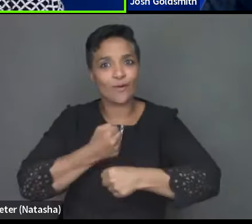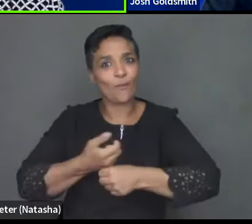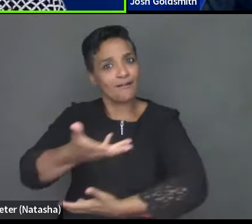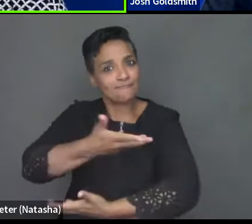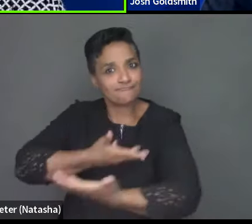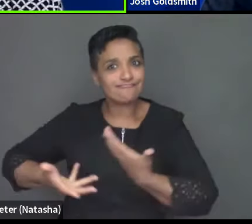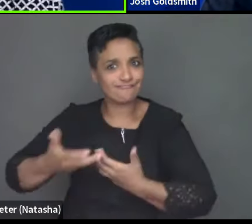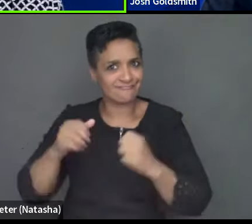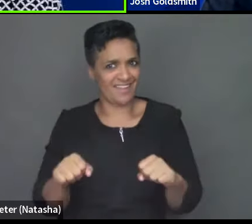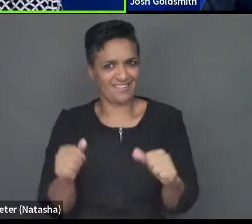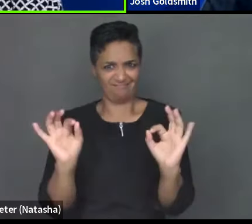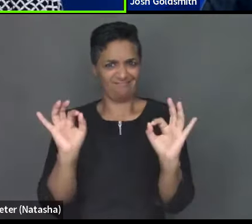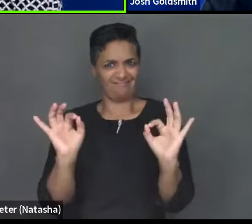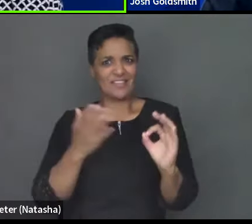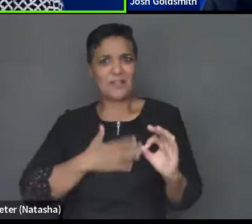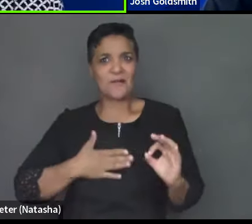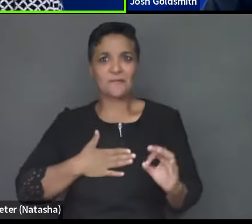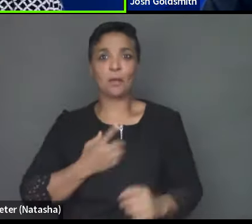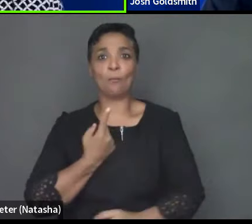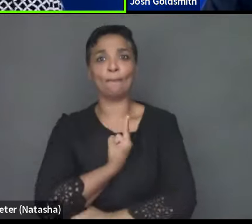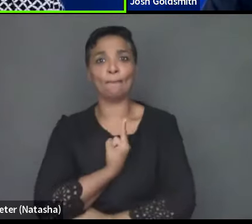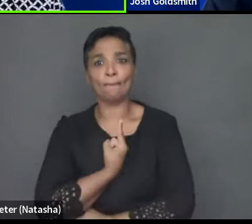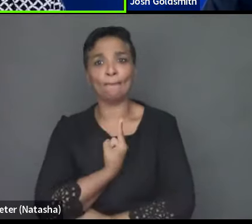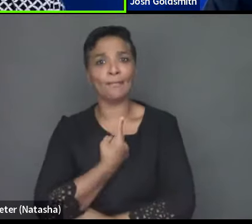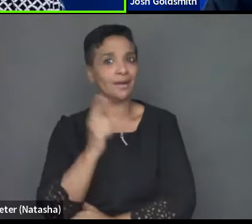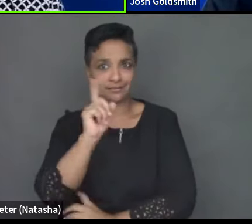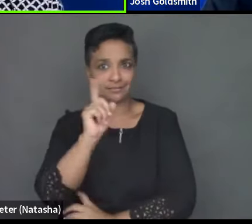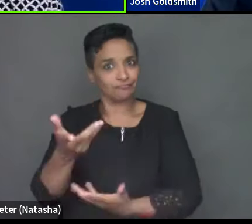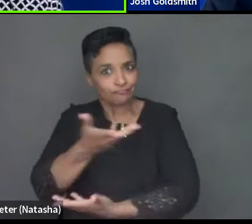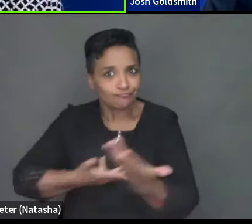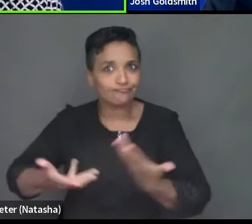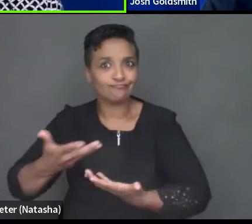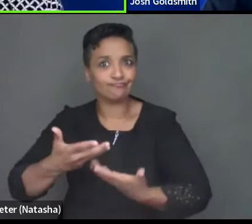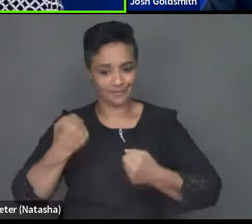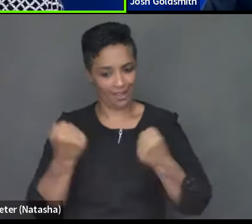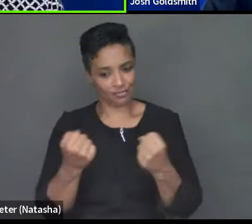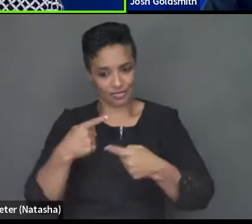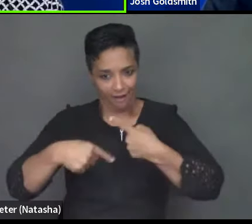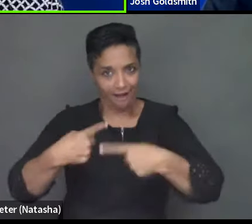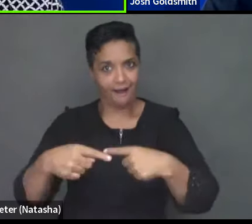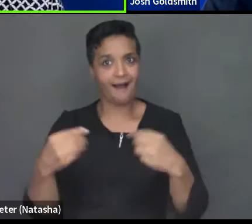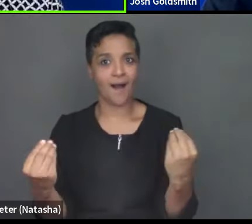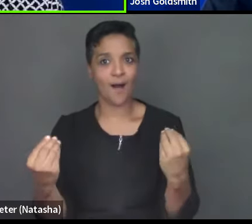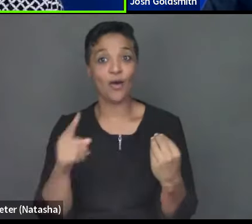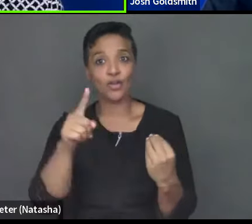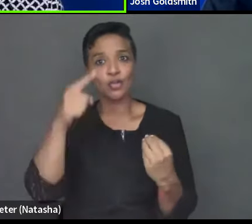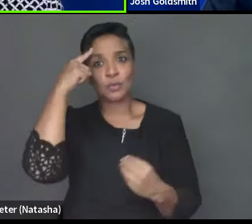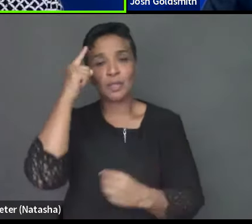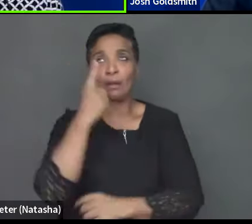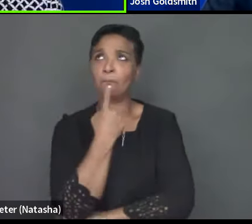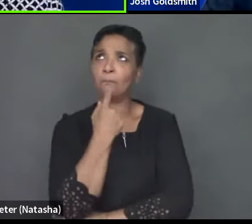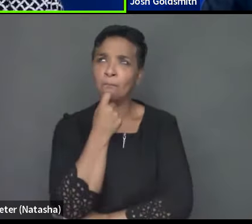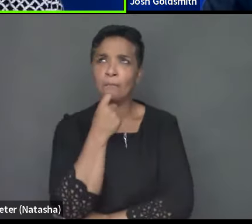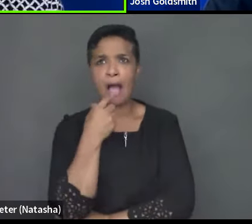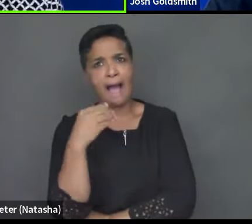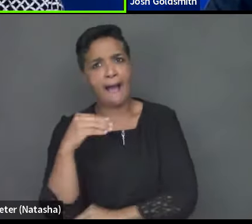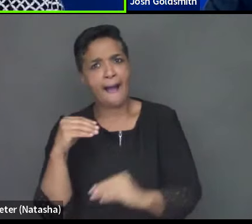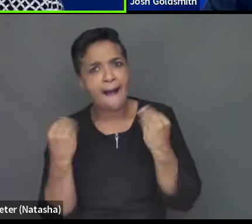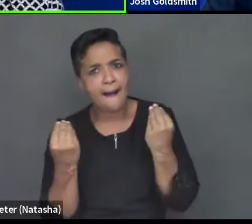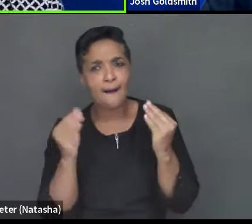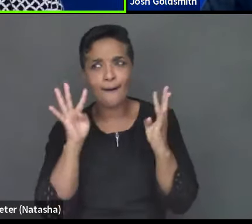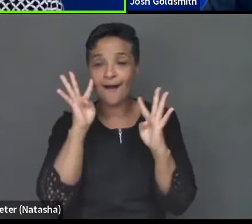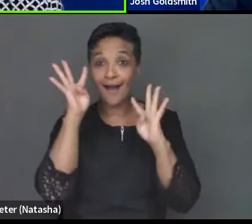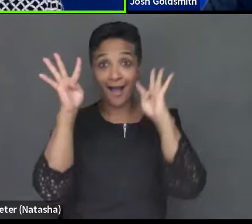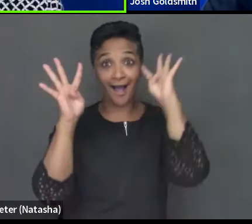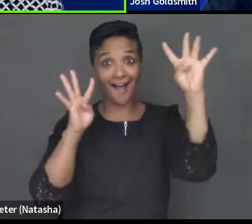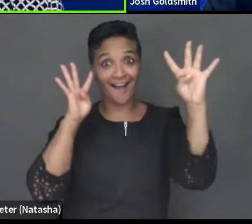to, for the action steps that you plan to take. So be as creative as you can in making this really, really work for